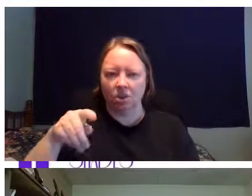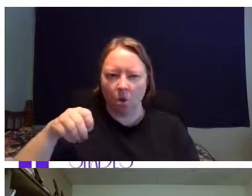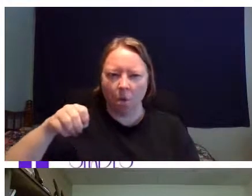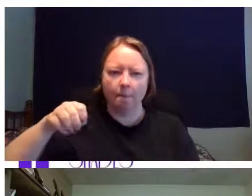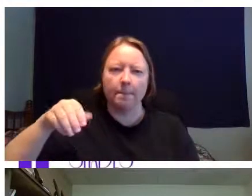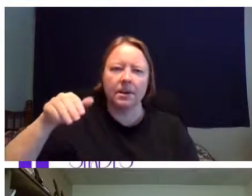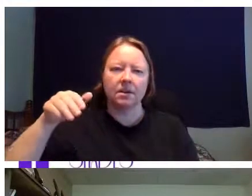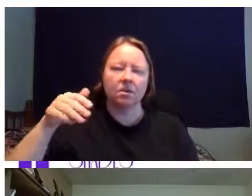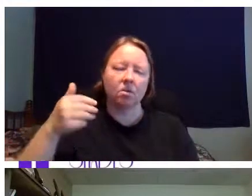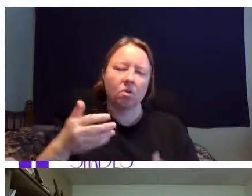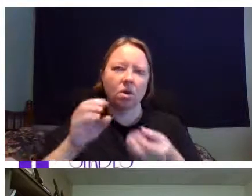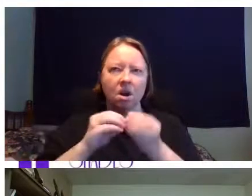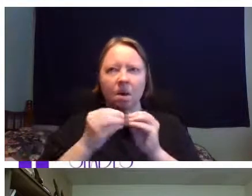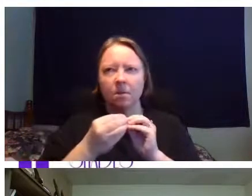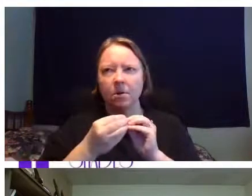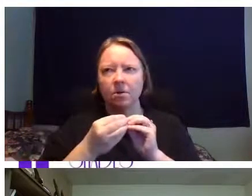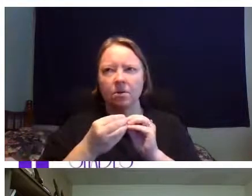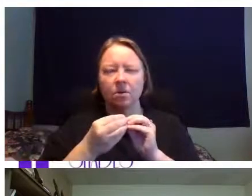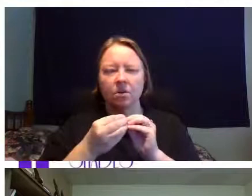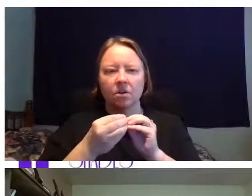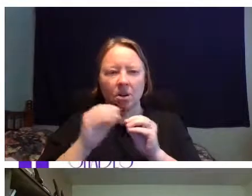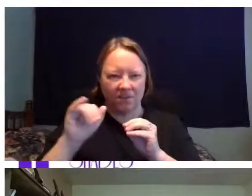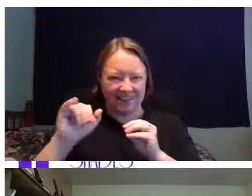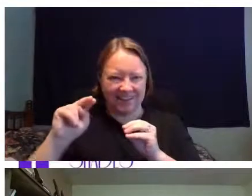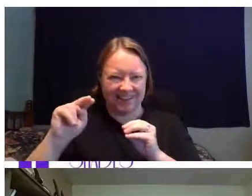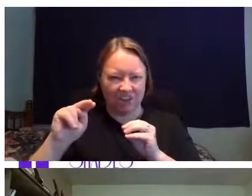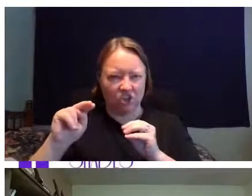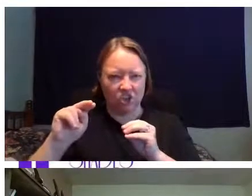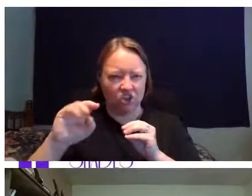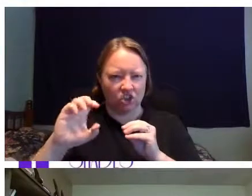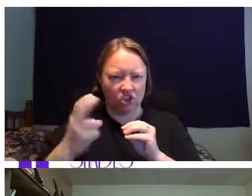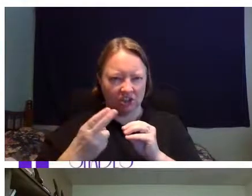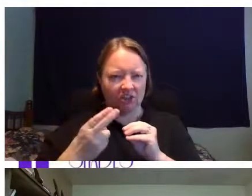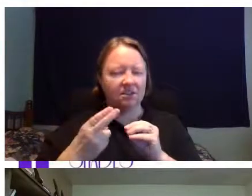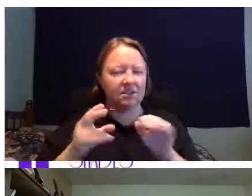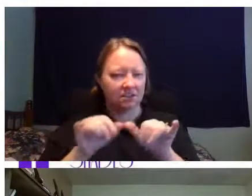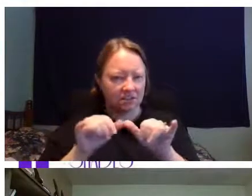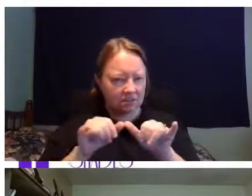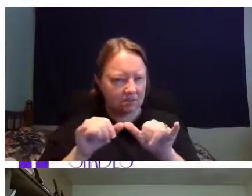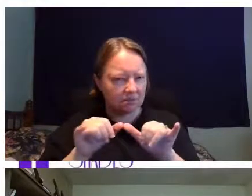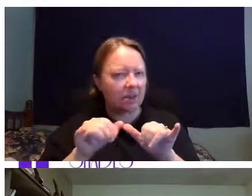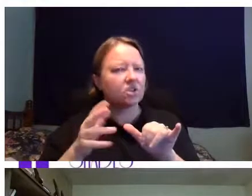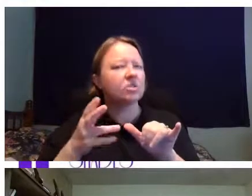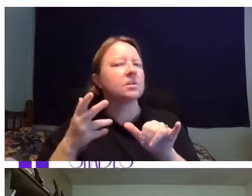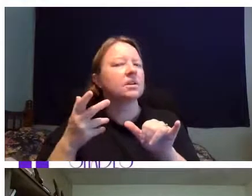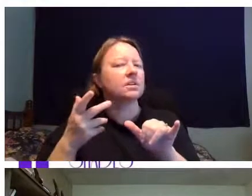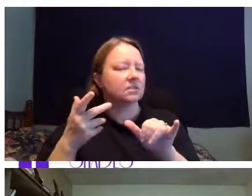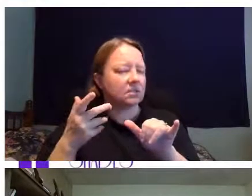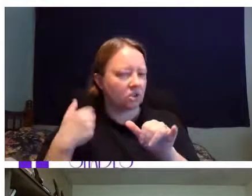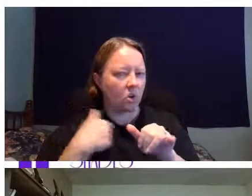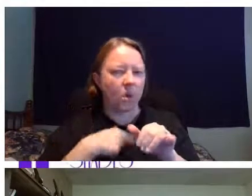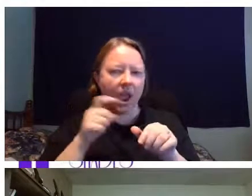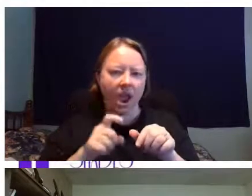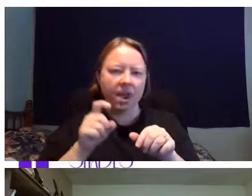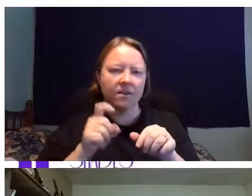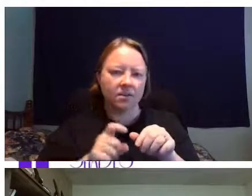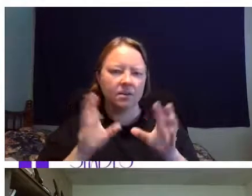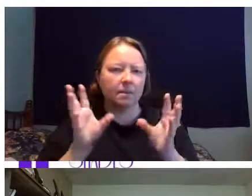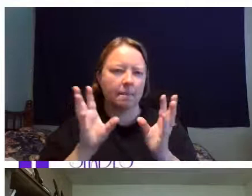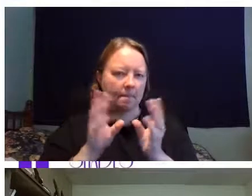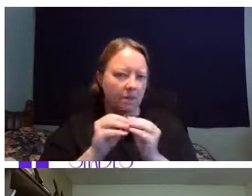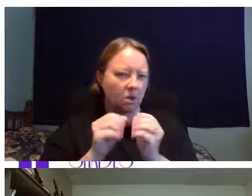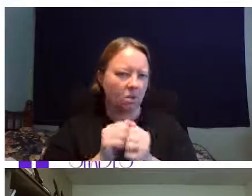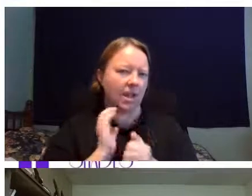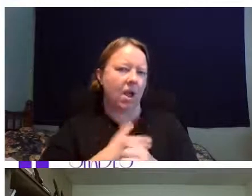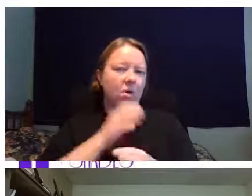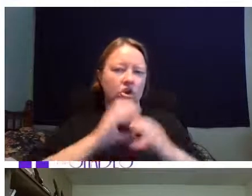number of clearance, inches wise, just the dimensions. And so we'd have to get with, our